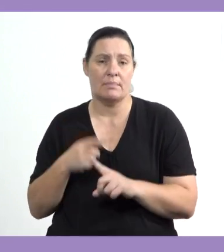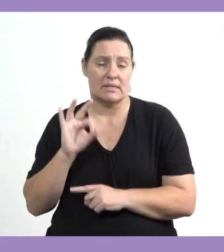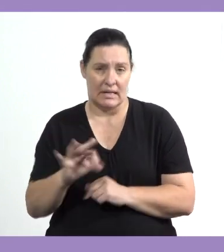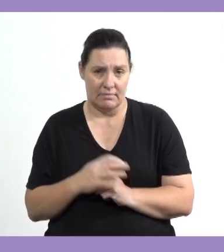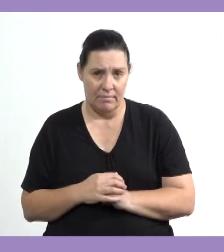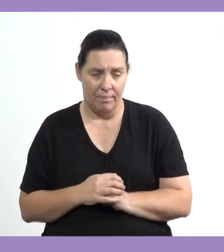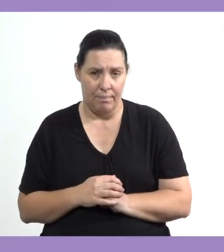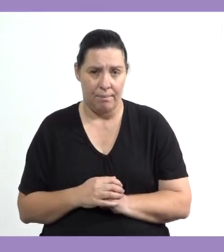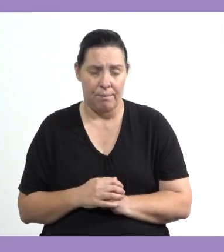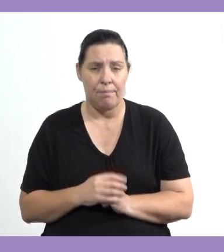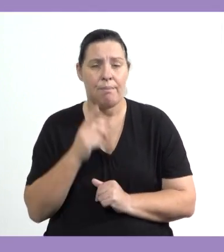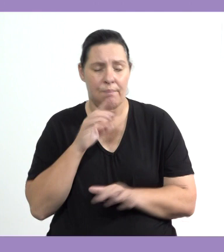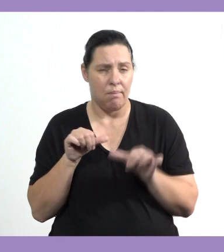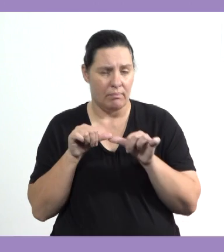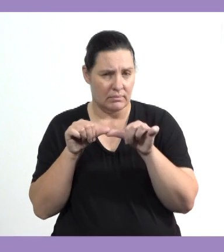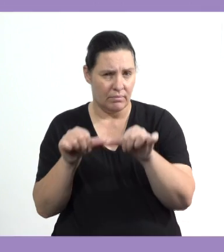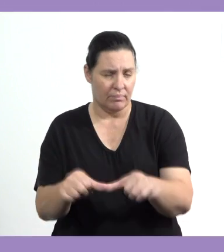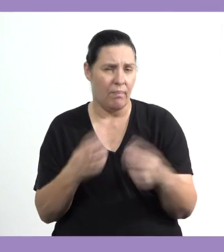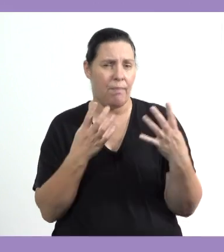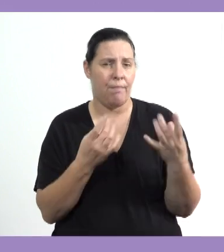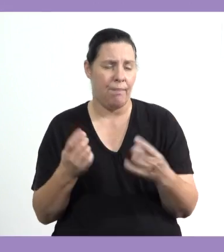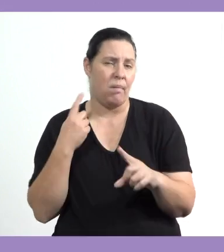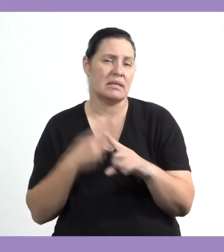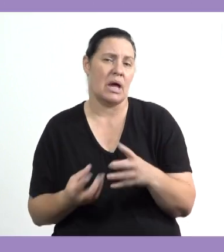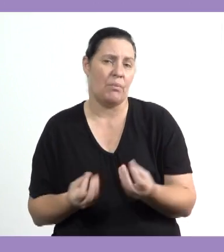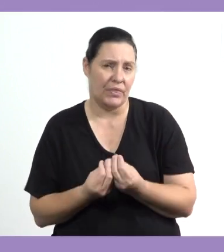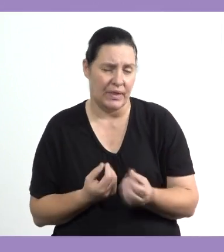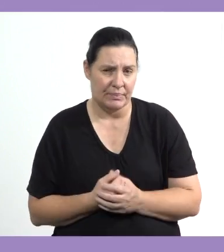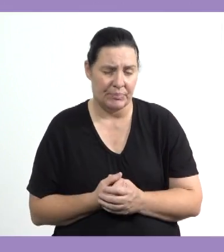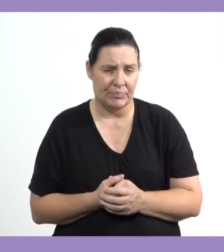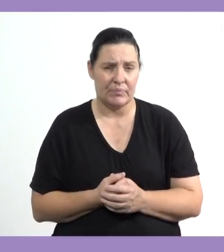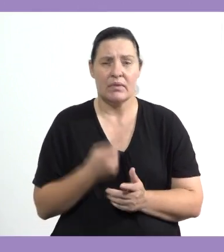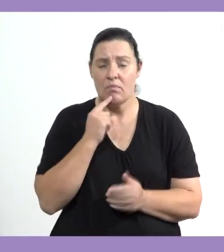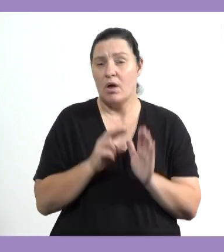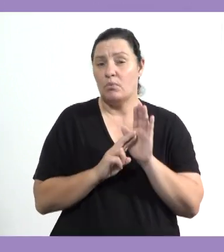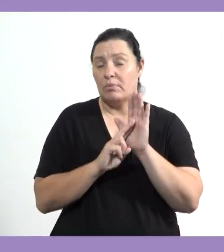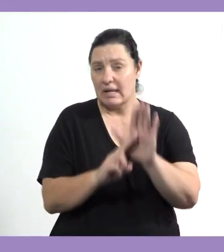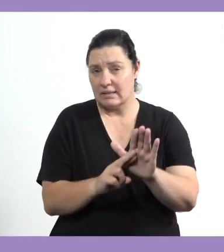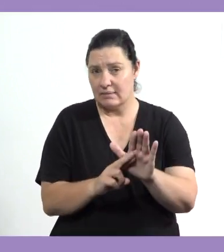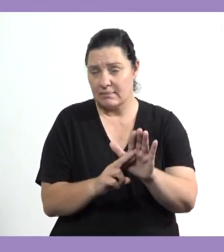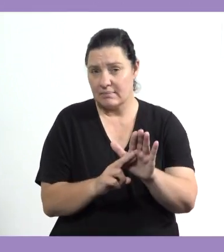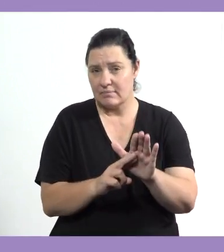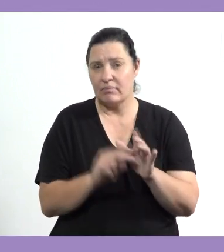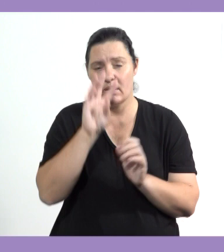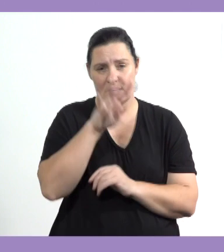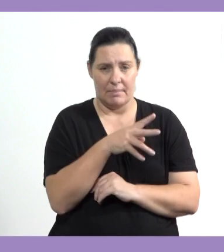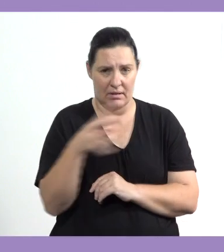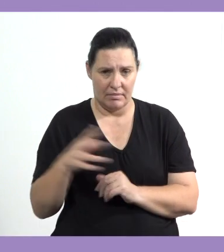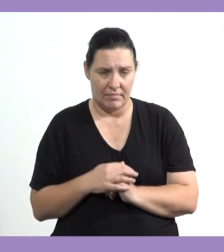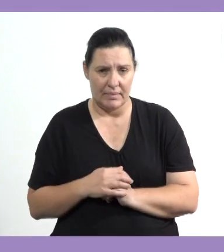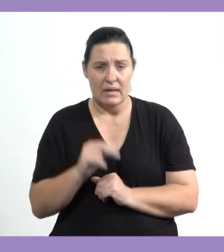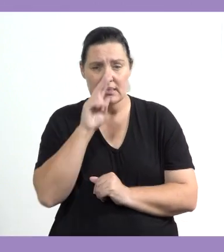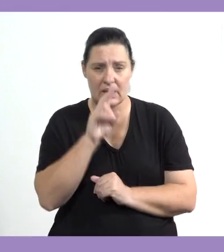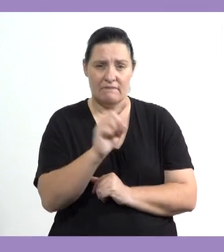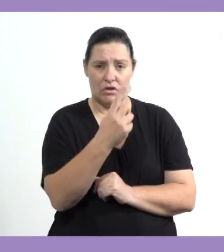by 3. So, there is a constant number that I'm multiplying by. So I'm going to represent that now in my table.